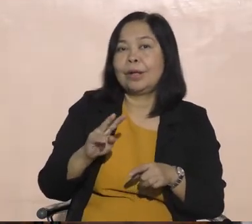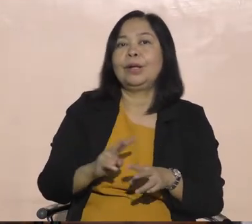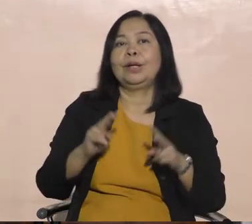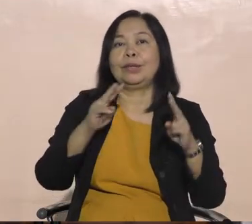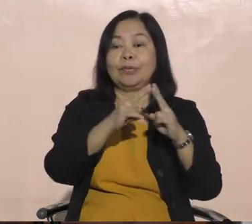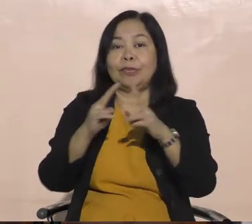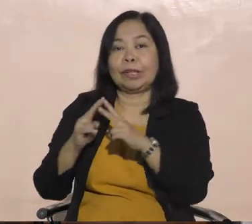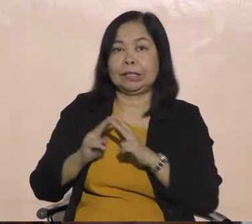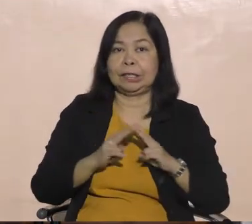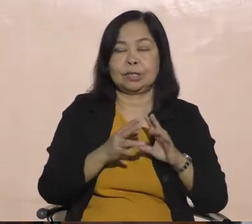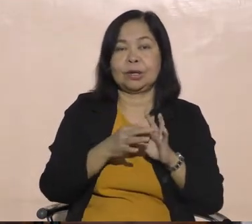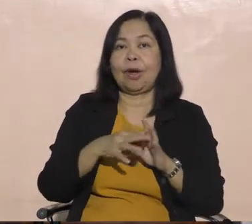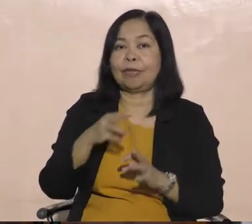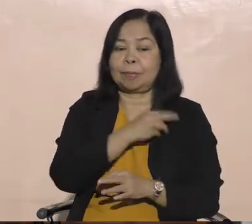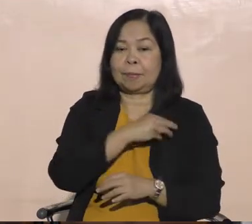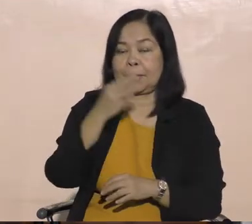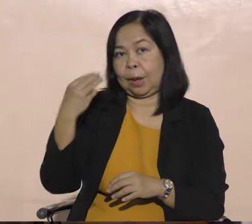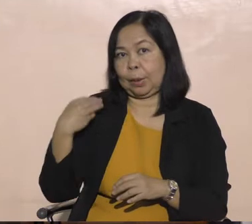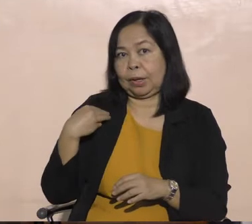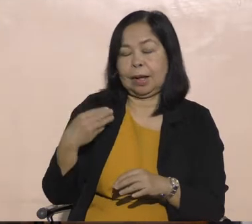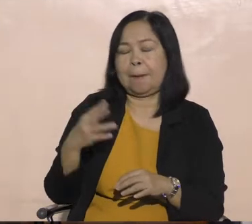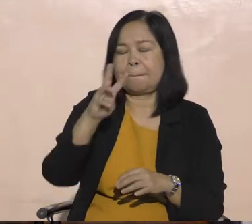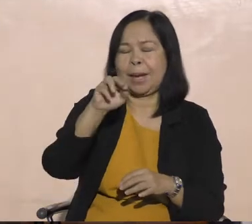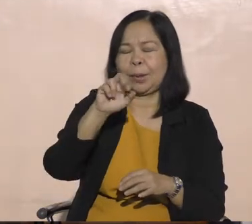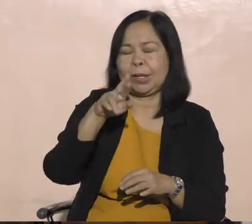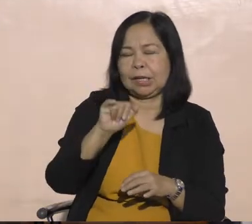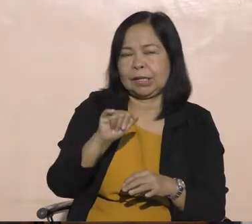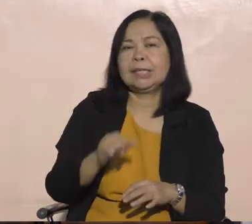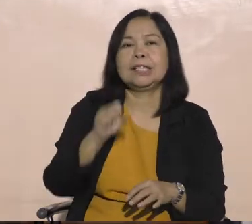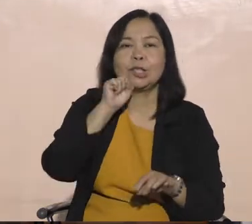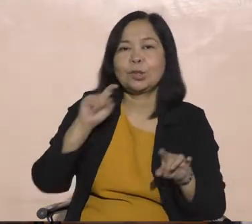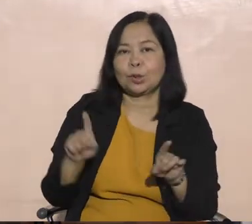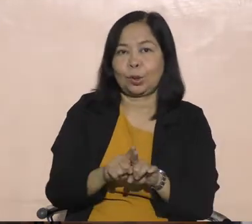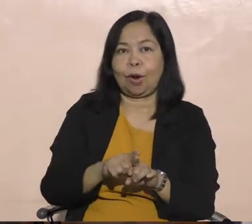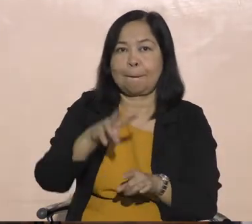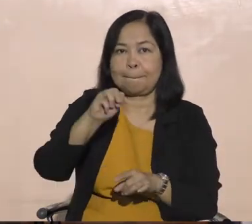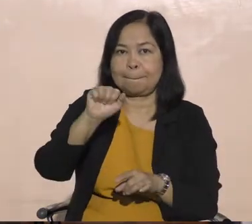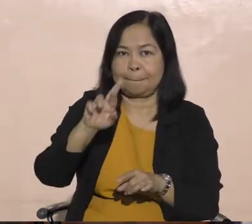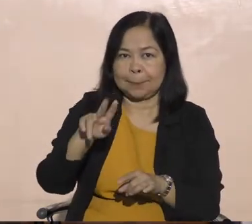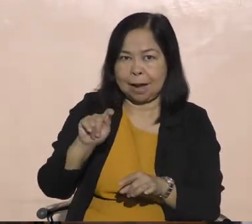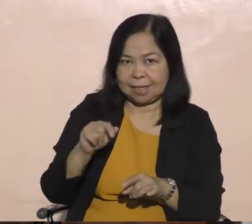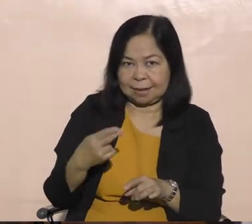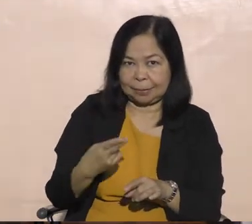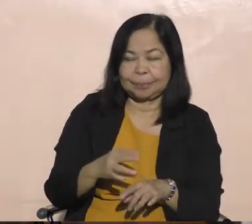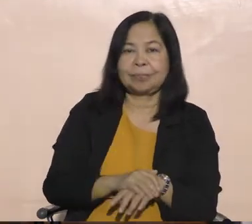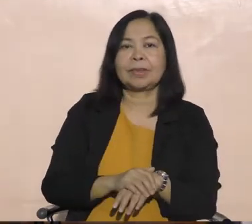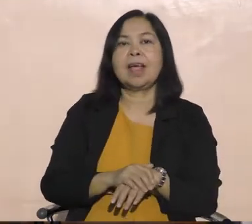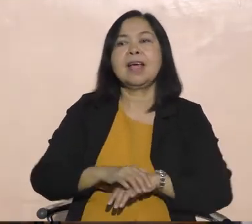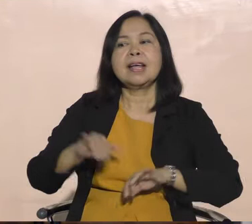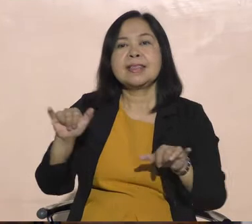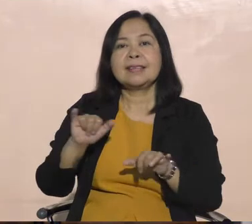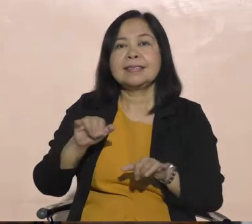This Mary, whose brother Lazarus now lay sick, was the same one who poured perfume on the